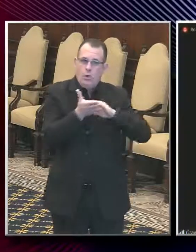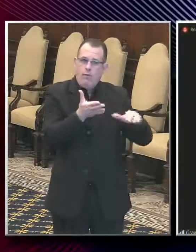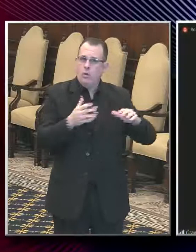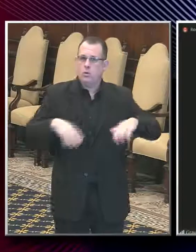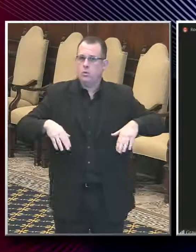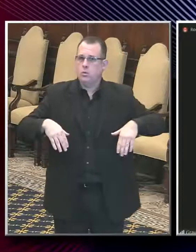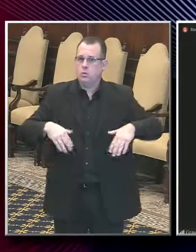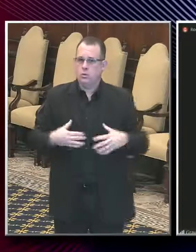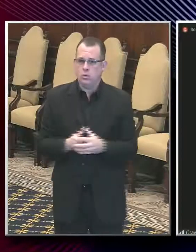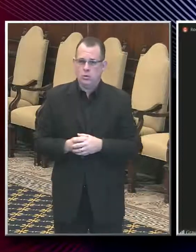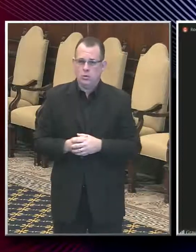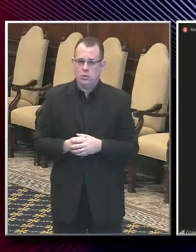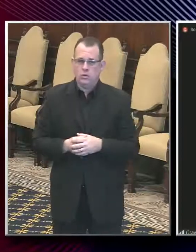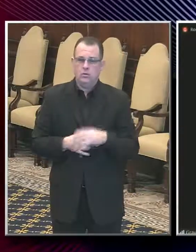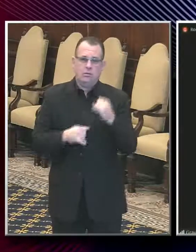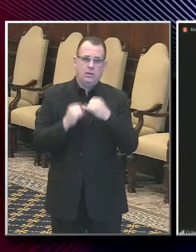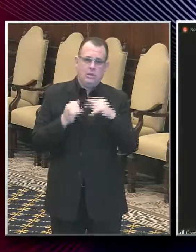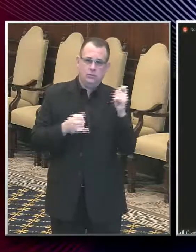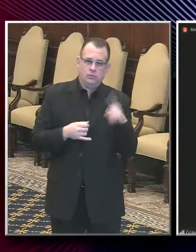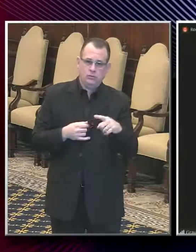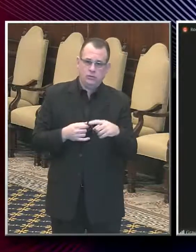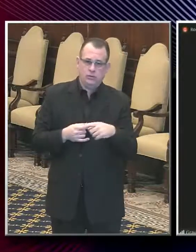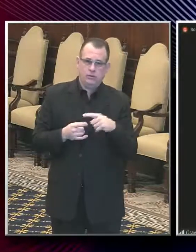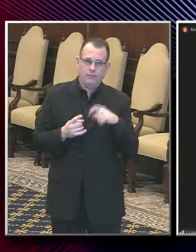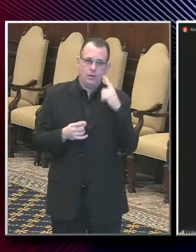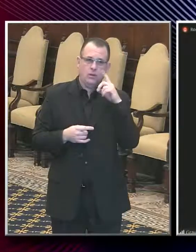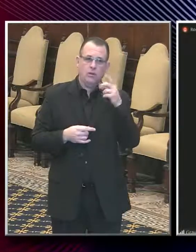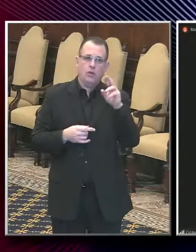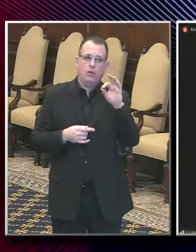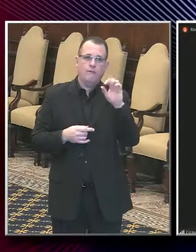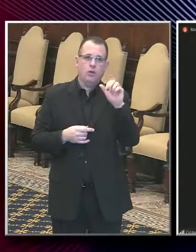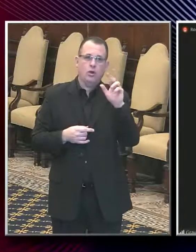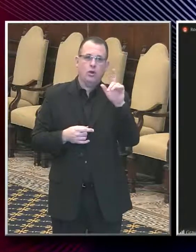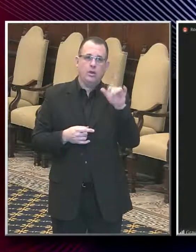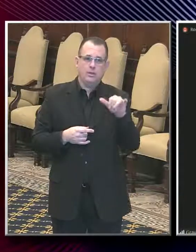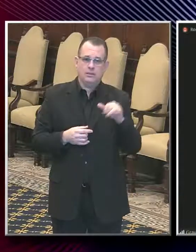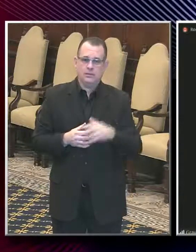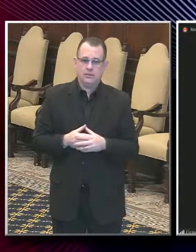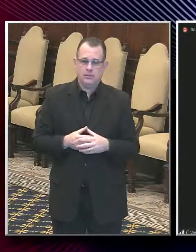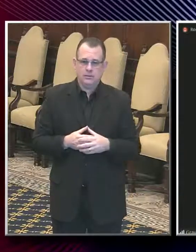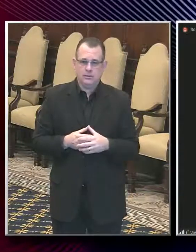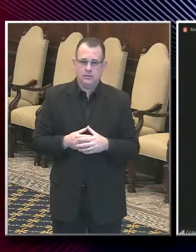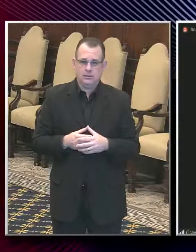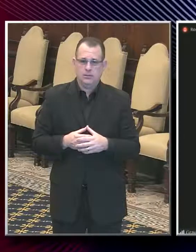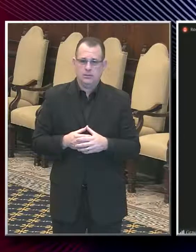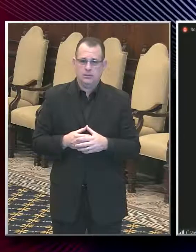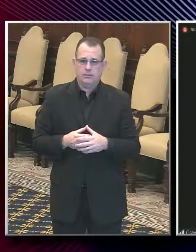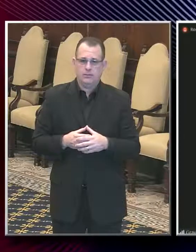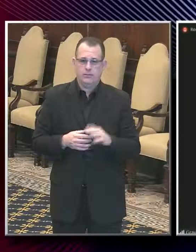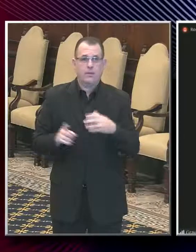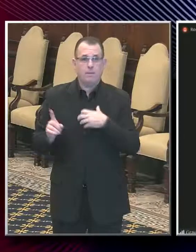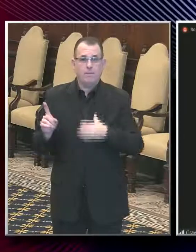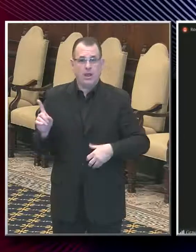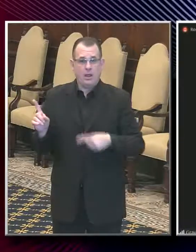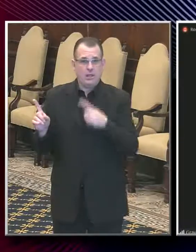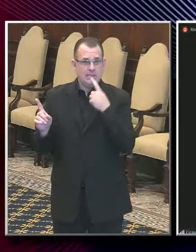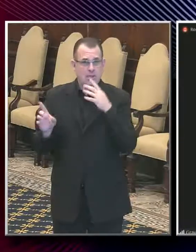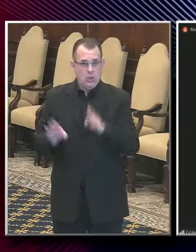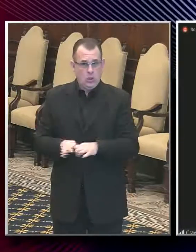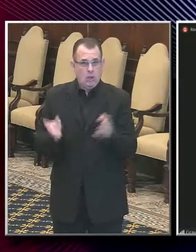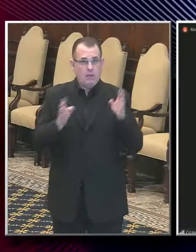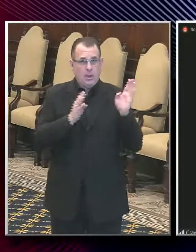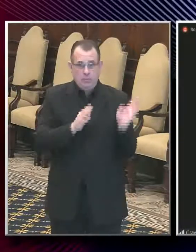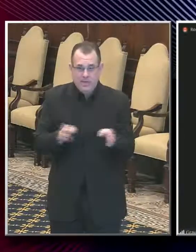much. And the last question for Dr. Farley from producers. They wanted to talk about the numbers. The mayor says reopening plan would be, I think, 50 new